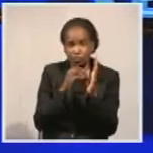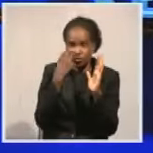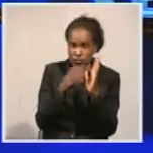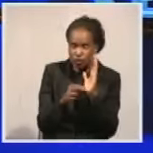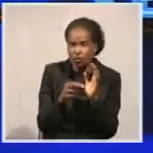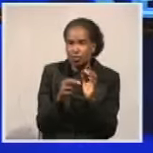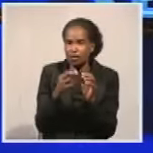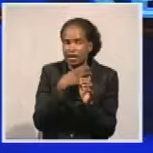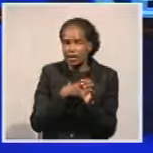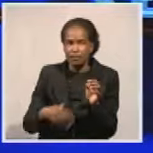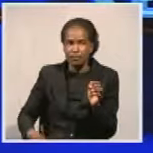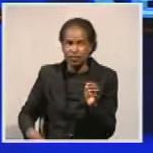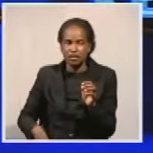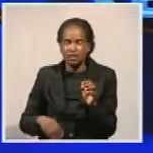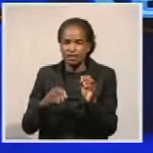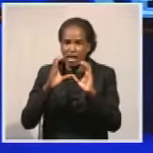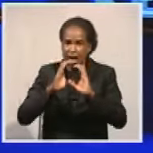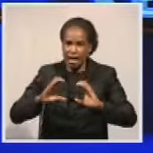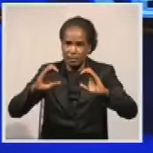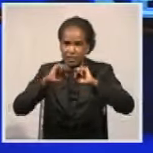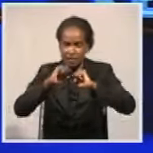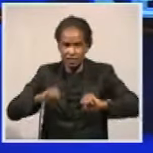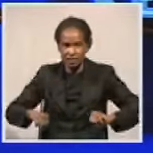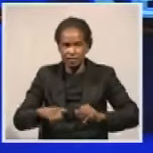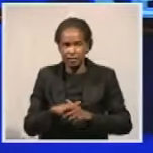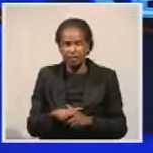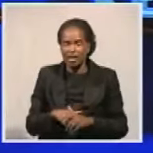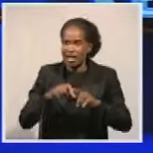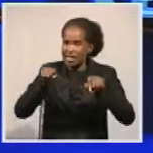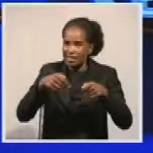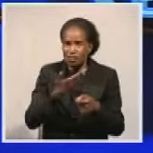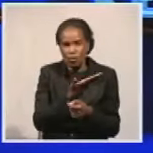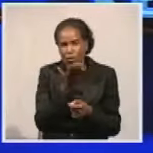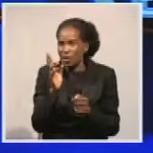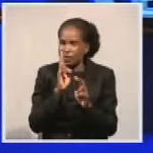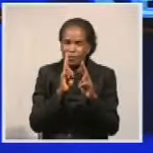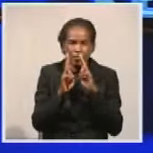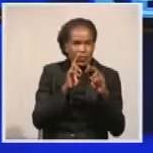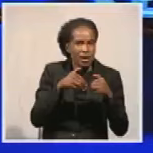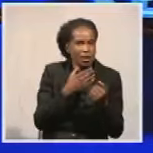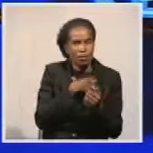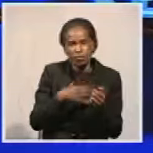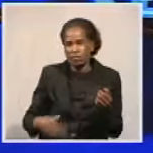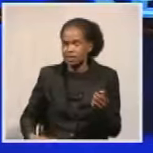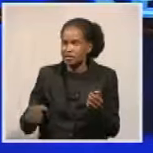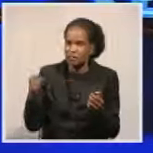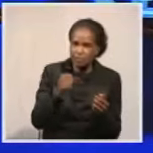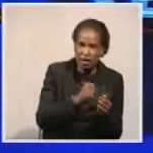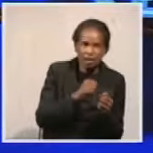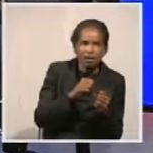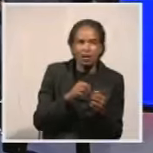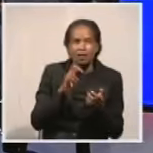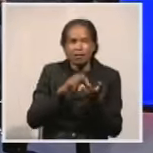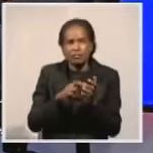president decides in cabinet. So all these things were being considered together. So those were the checks and balances. You said, look, we're making